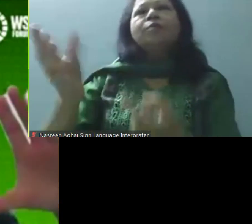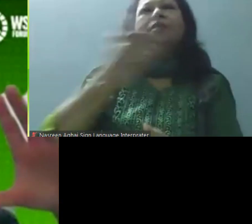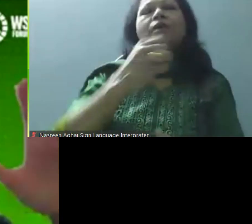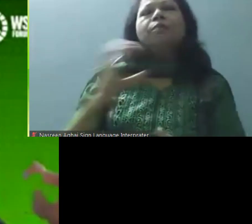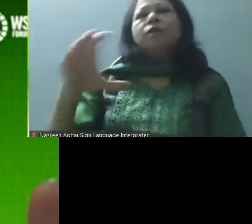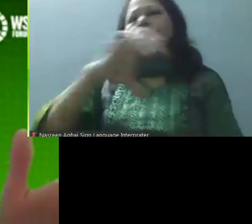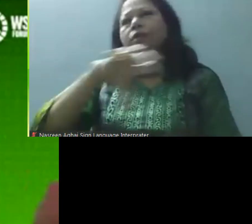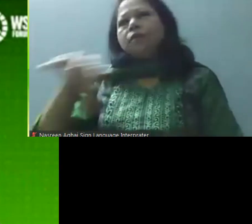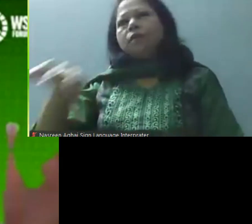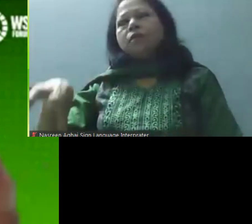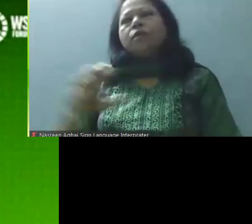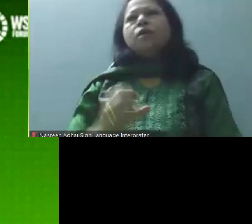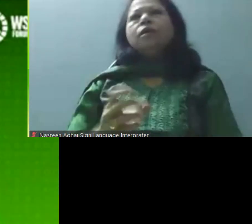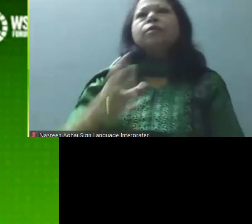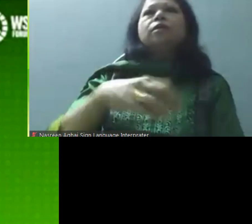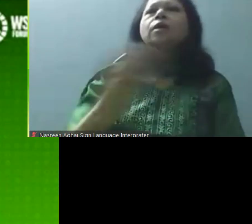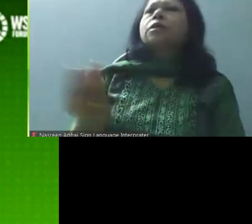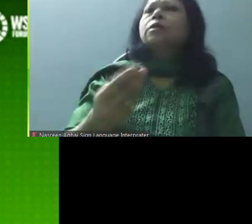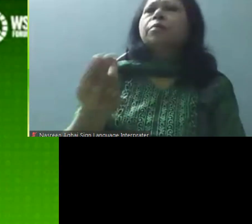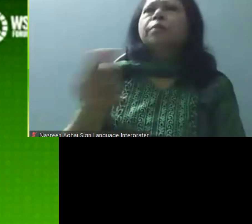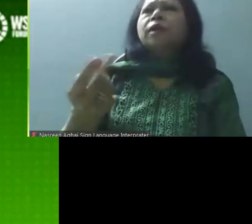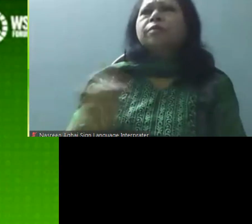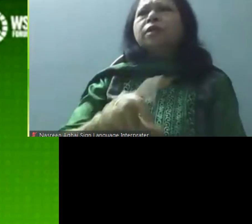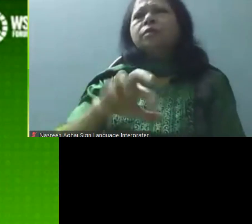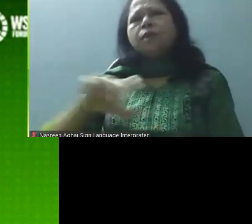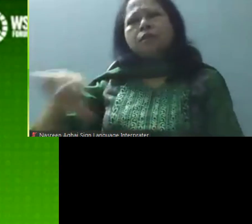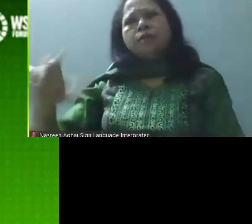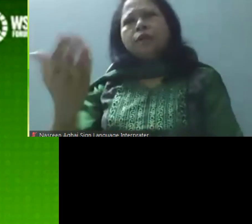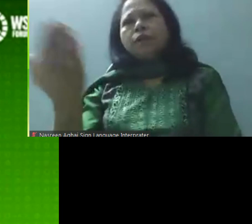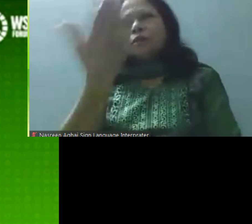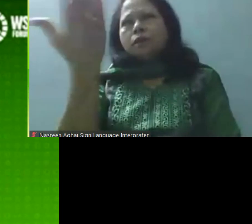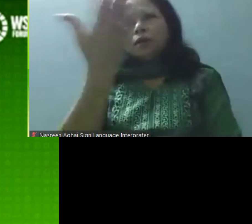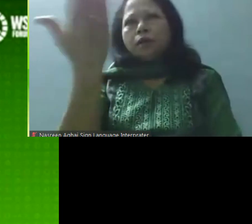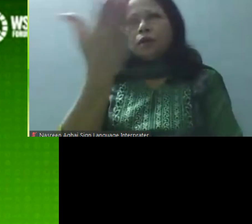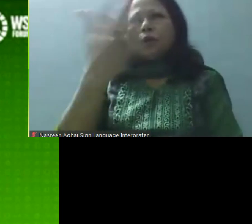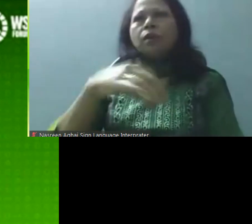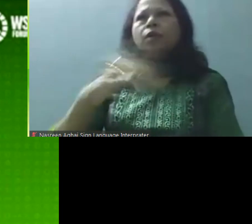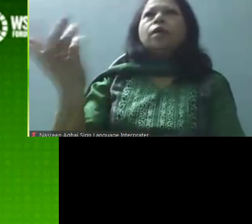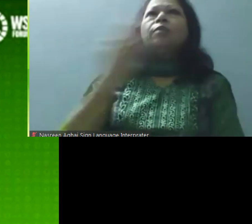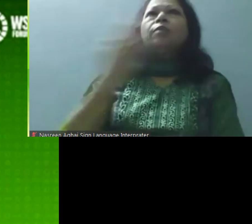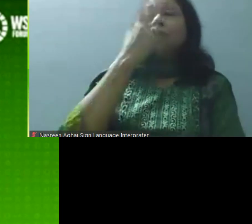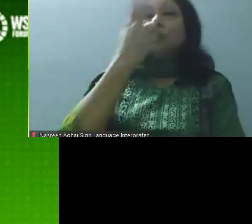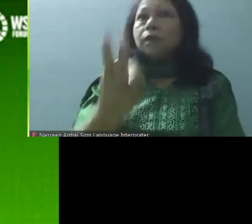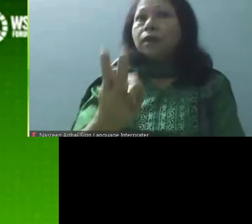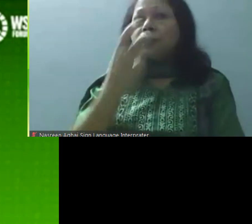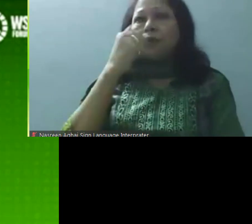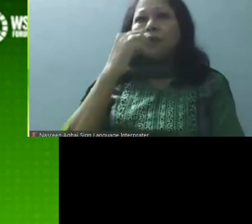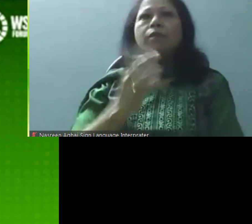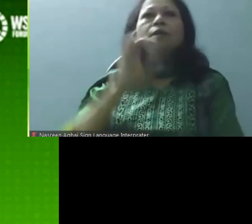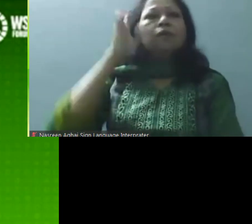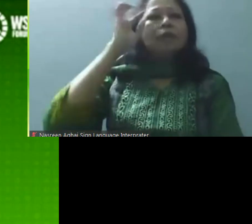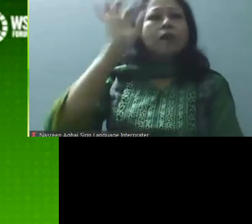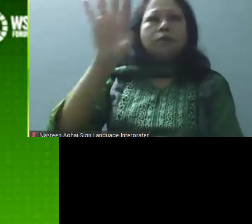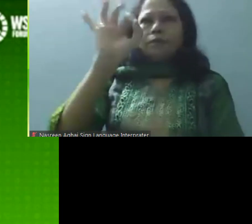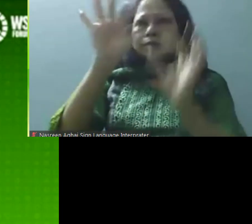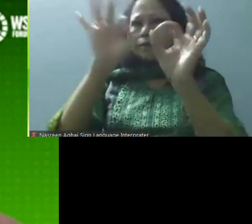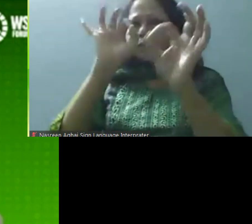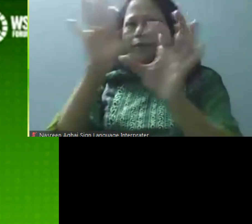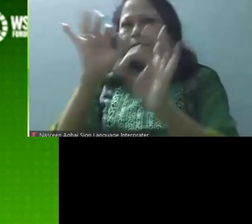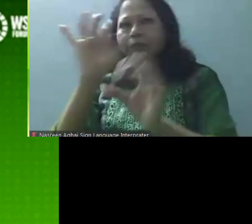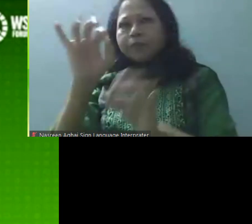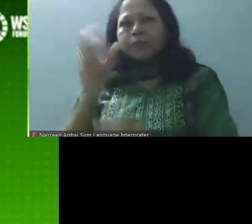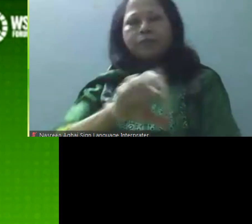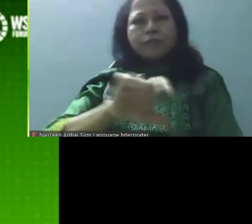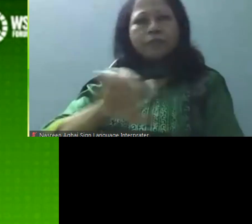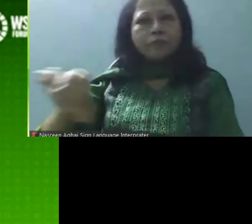displays text or symbol keys on your screen. And then just by looking at them, you can make selections to type as if you were